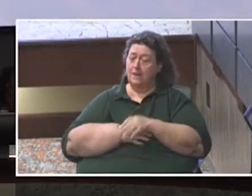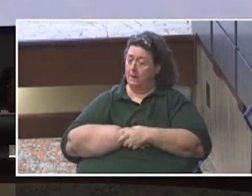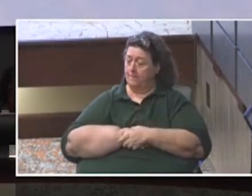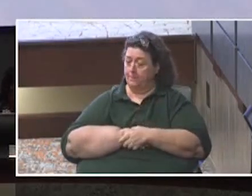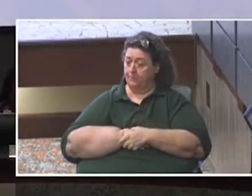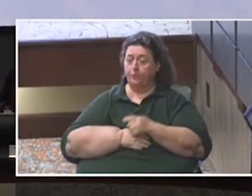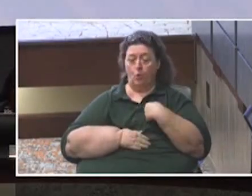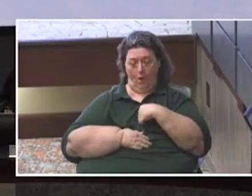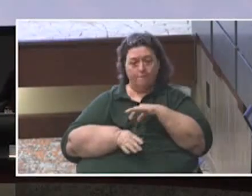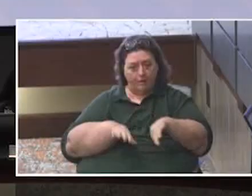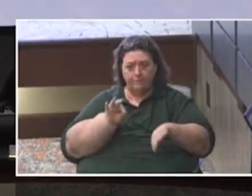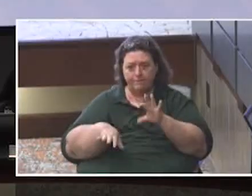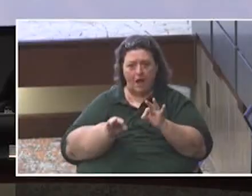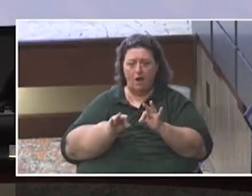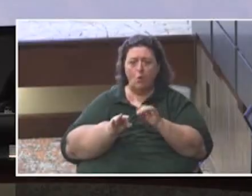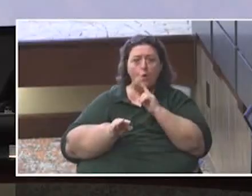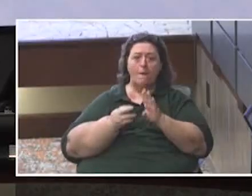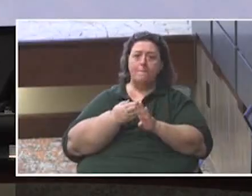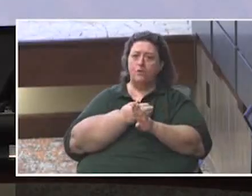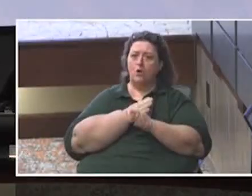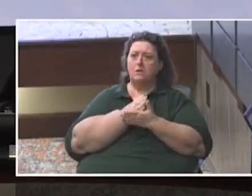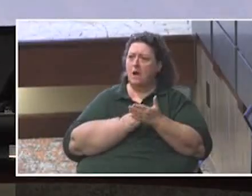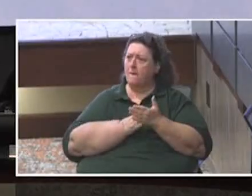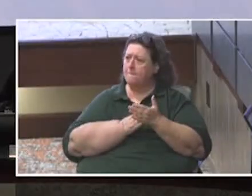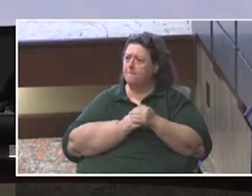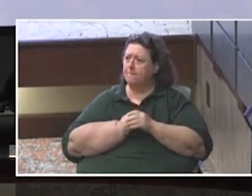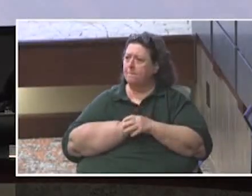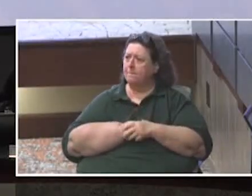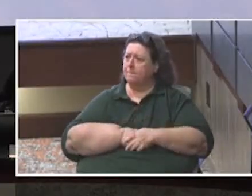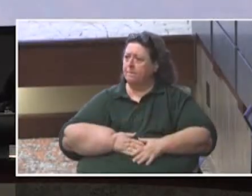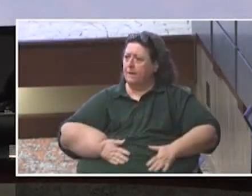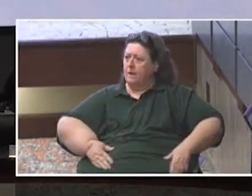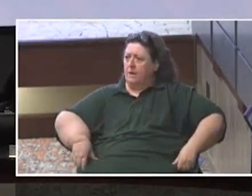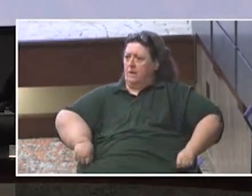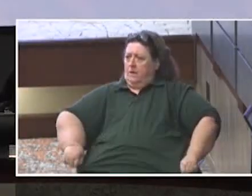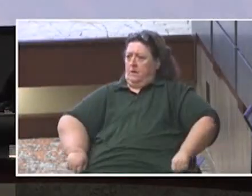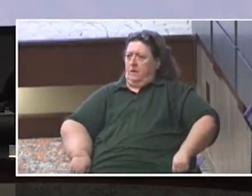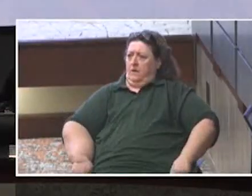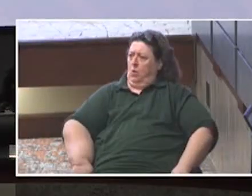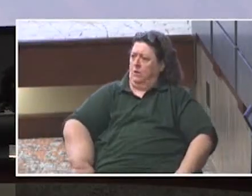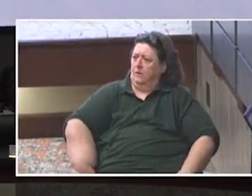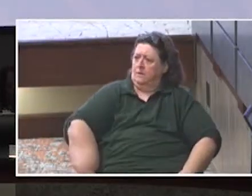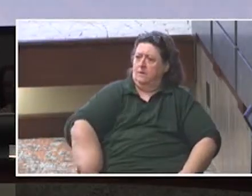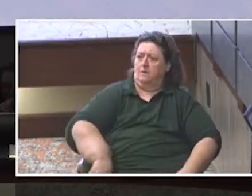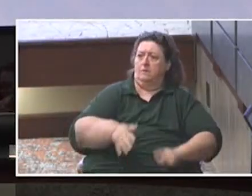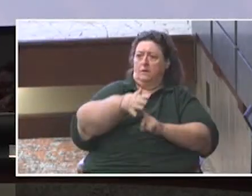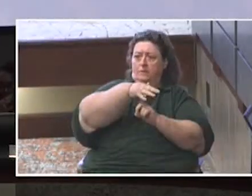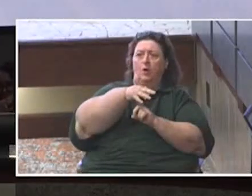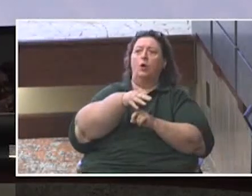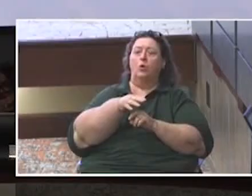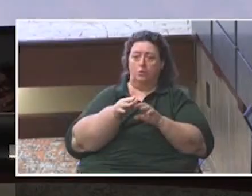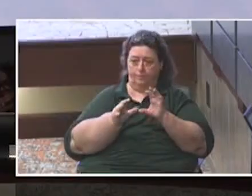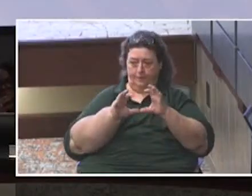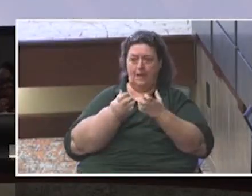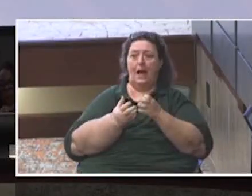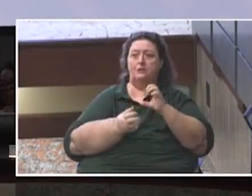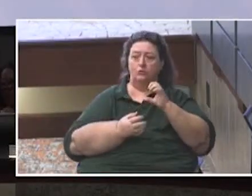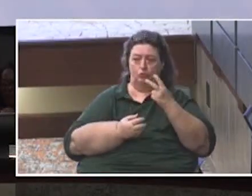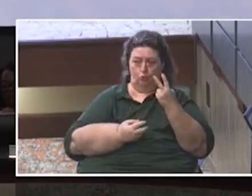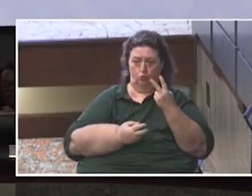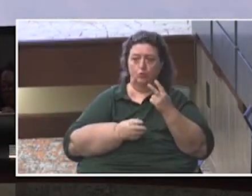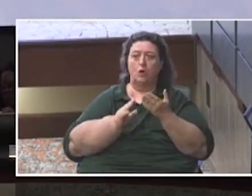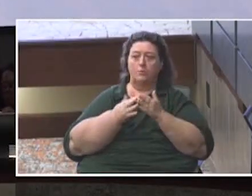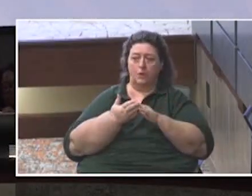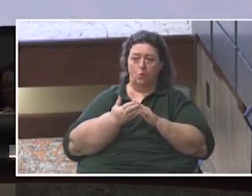we discovered pretty early on some Class 2 municipal waste. And not to bore you with details, but you can't